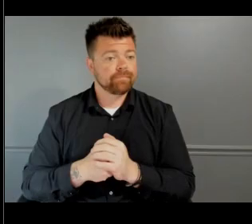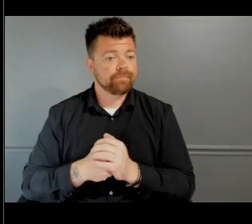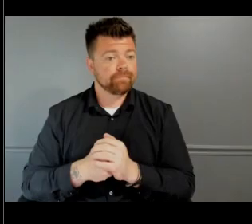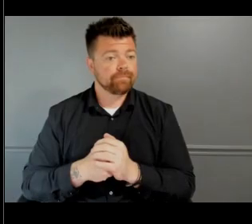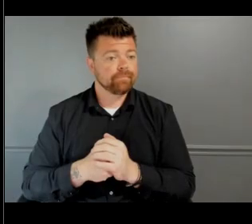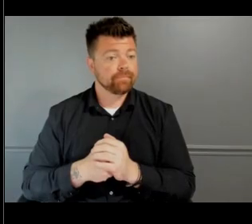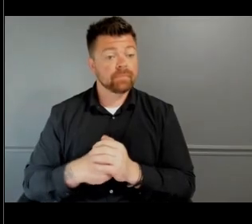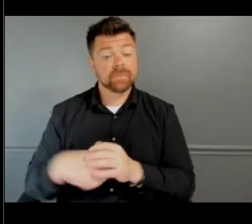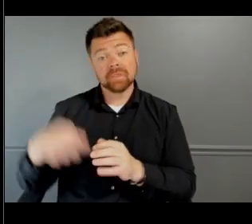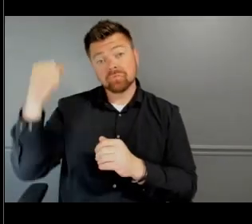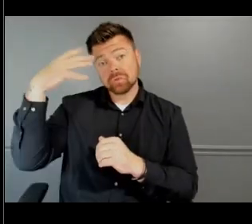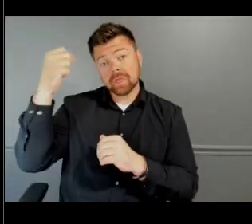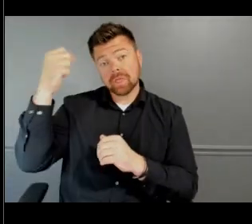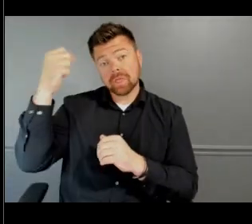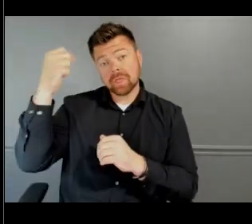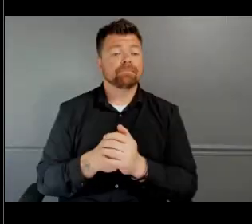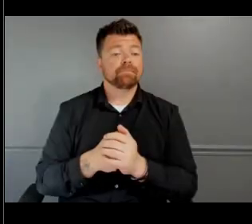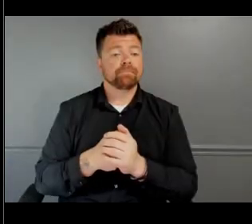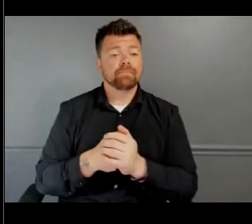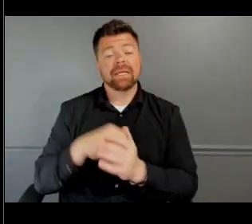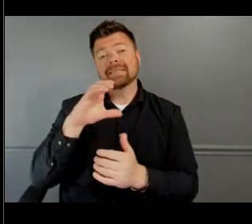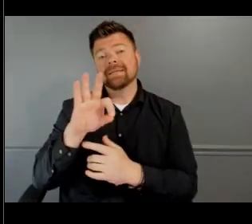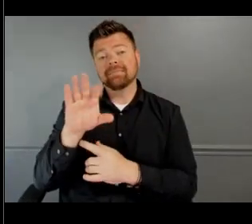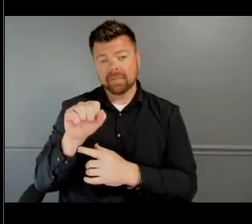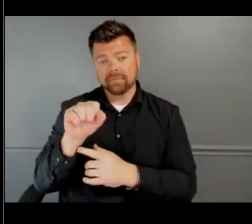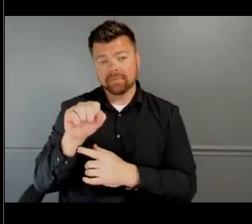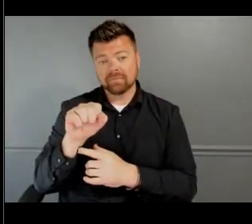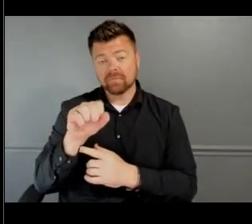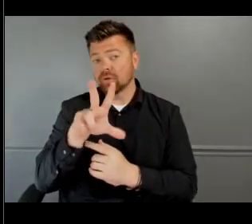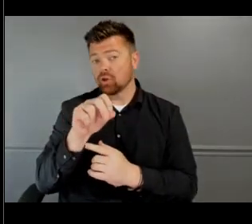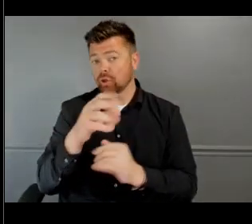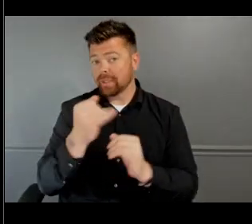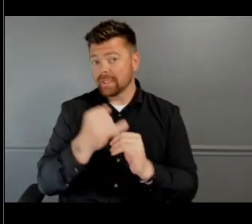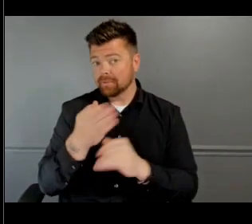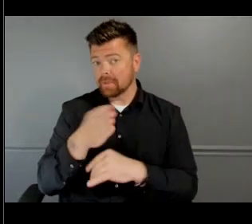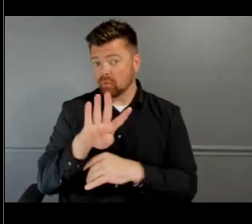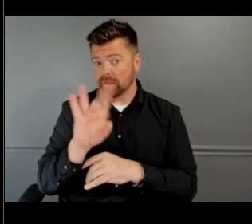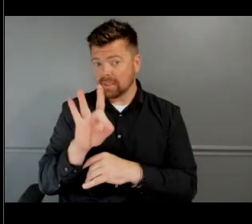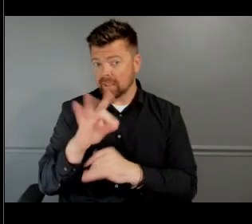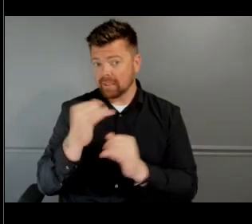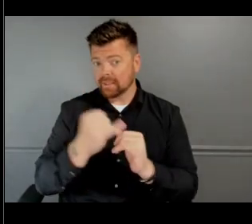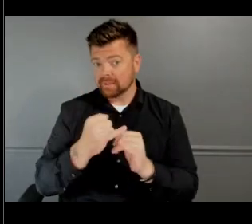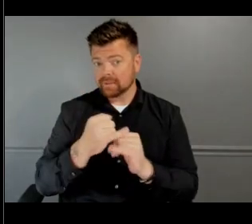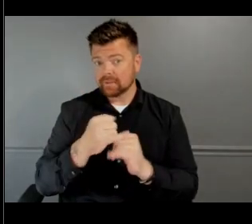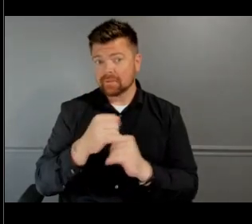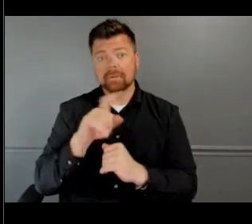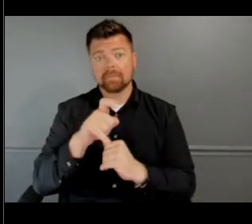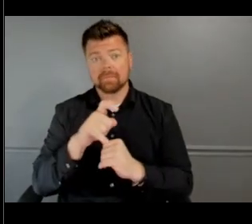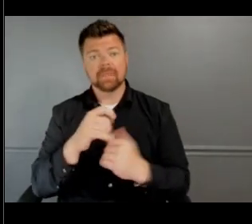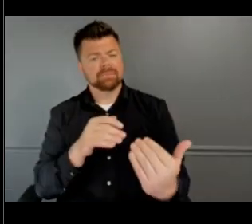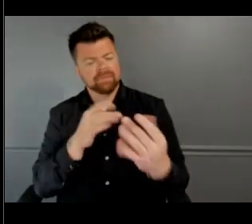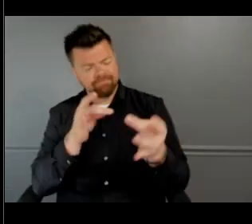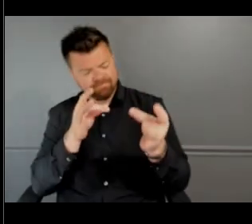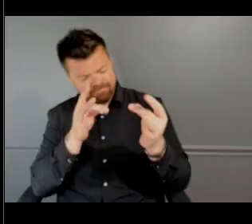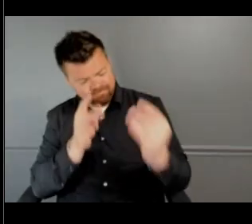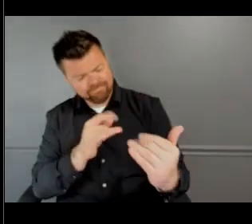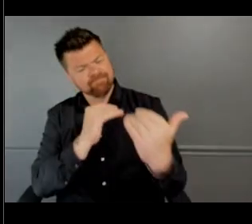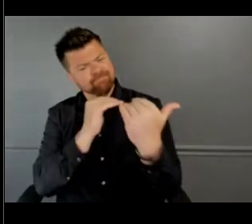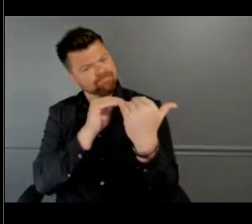For showers, a clear floor space of 30 inches by 48 inches must be